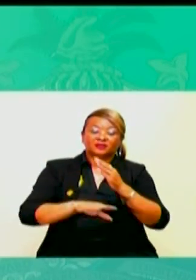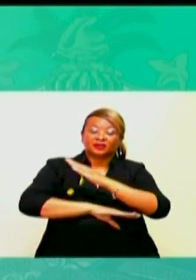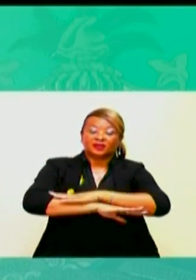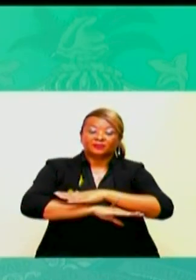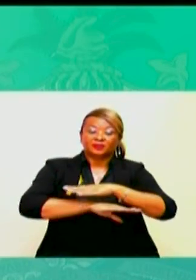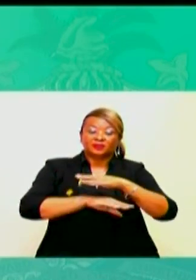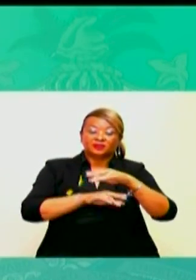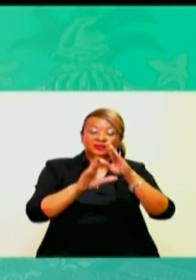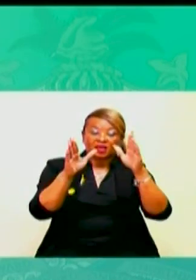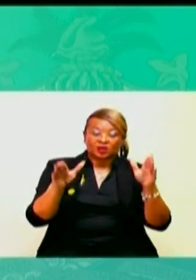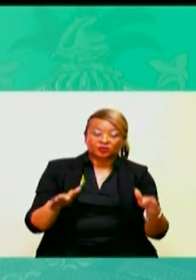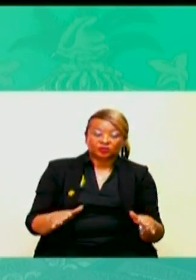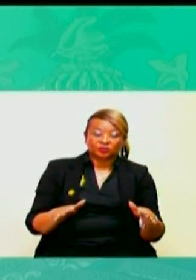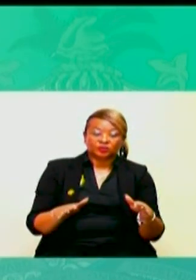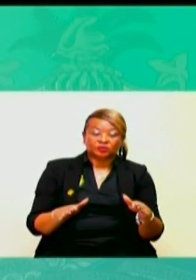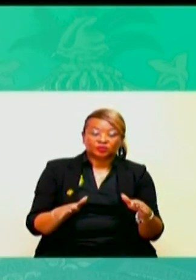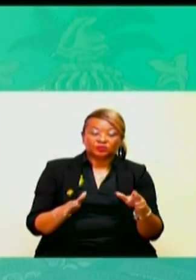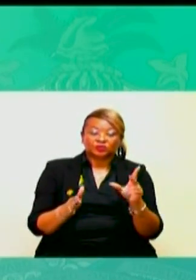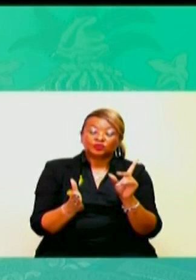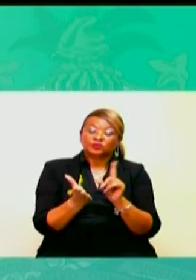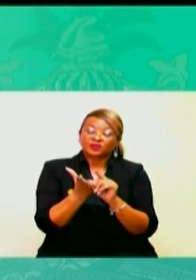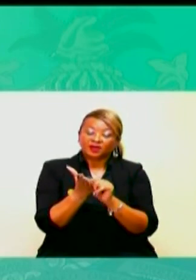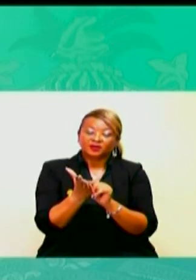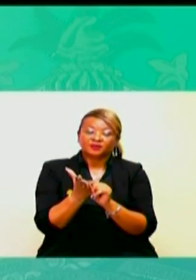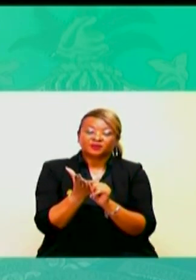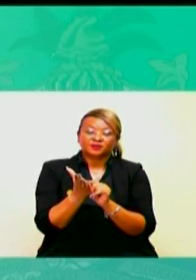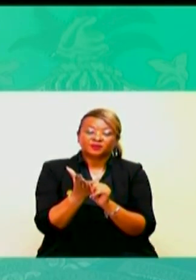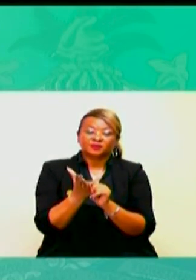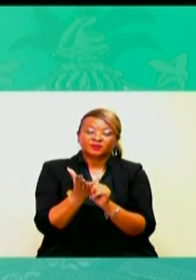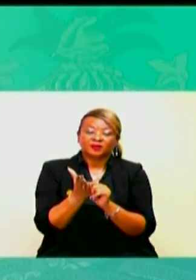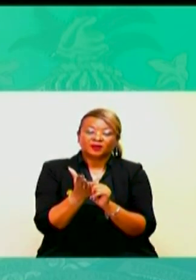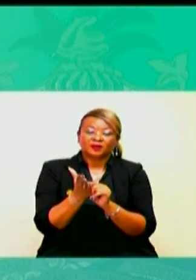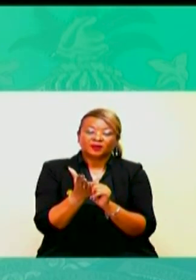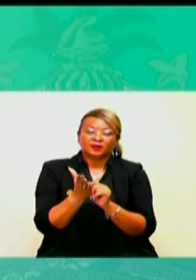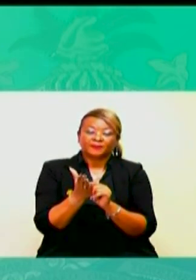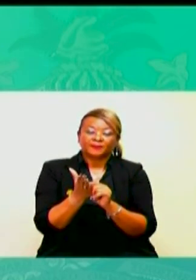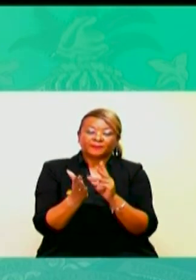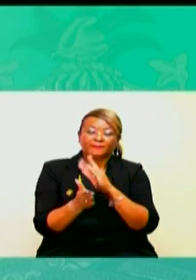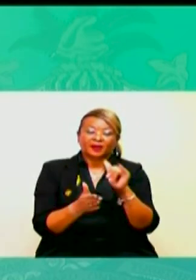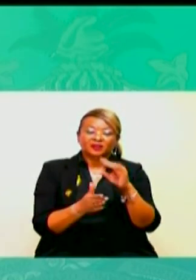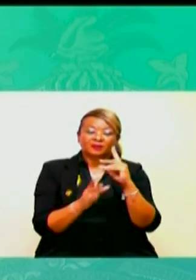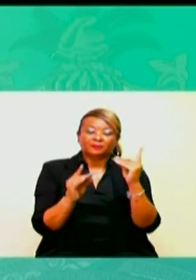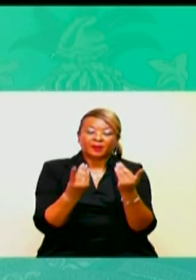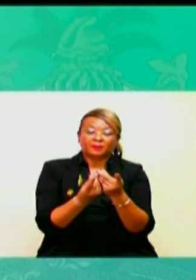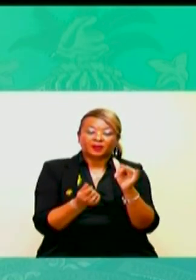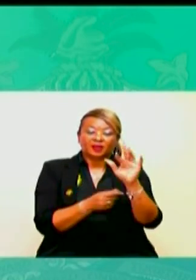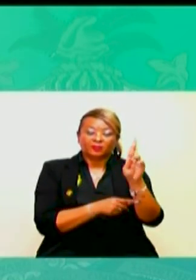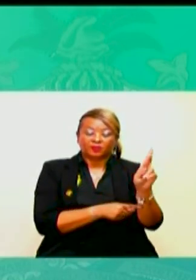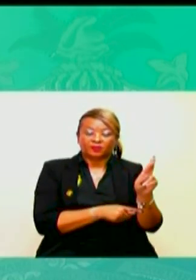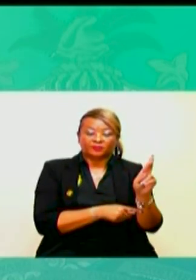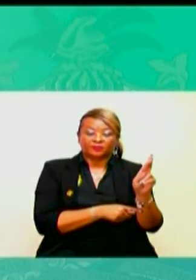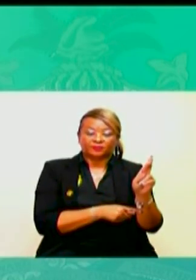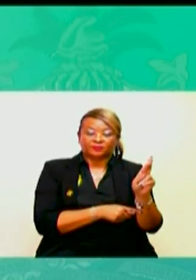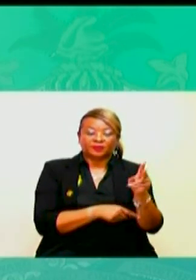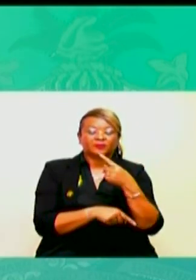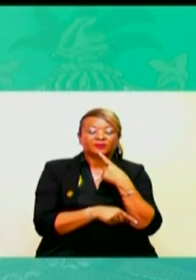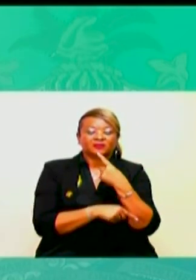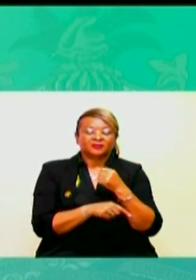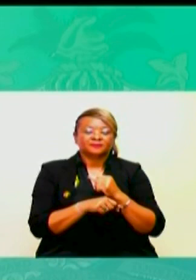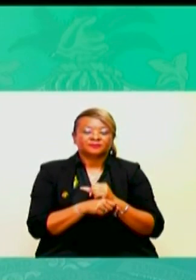House the newsletter presented by or produced by the Department of Labor. Let me say, Madam Speaker,